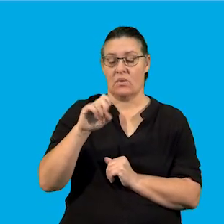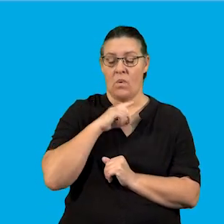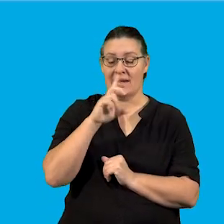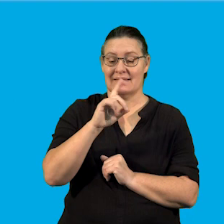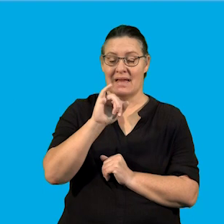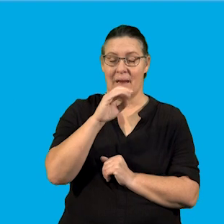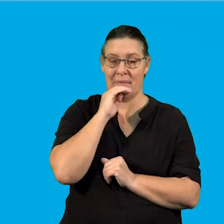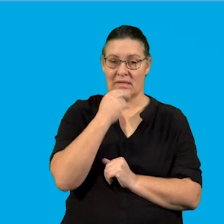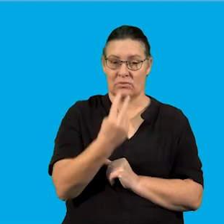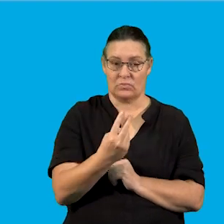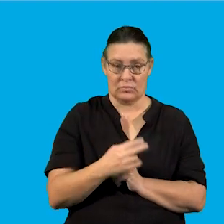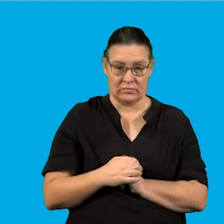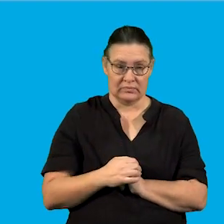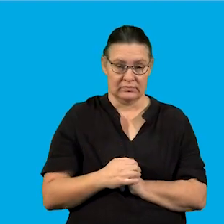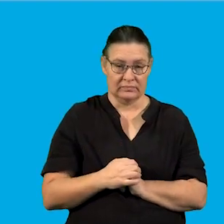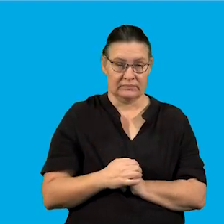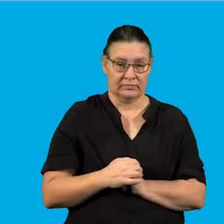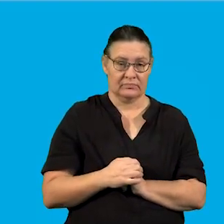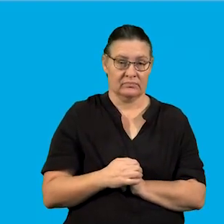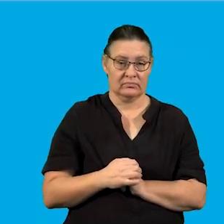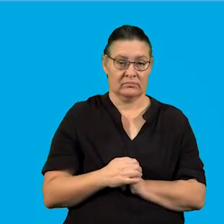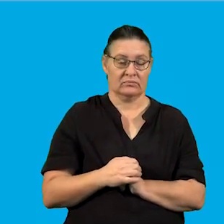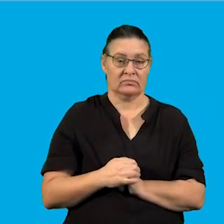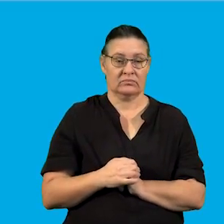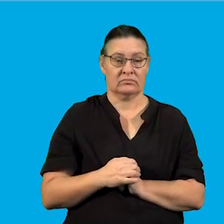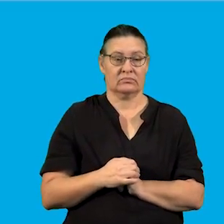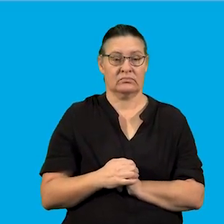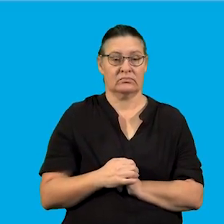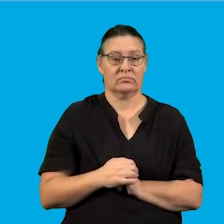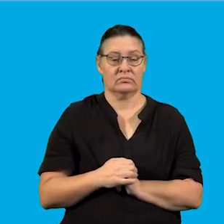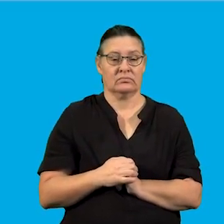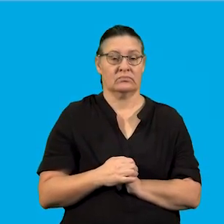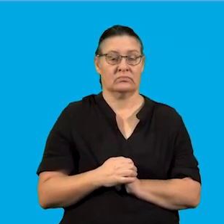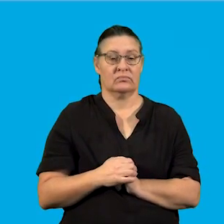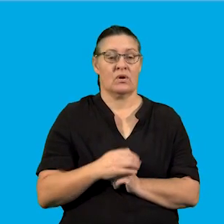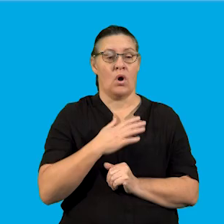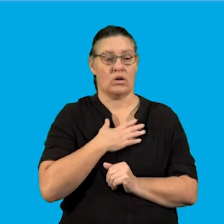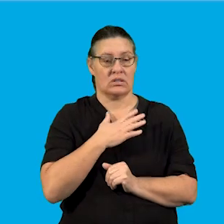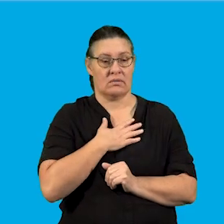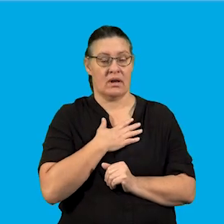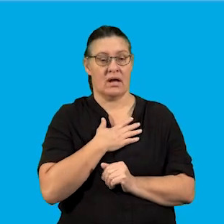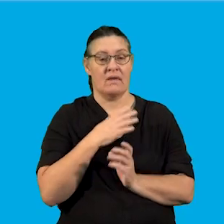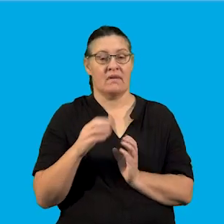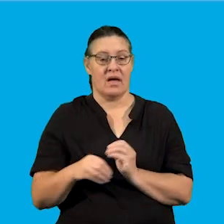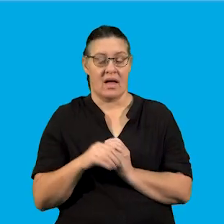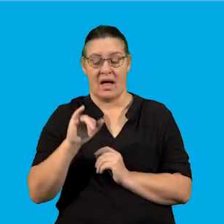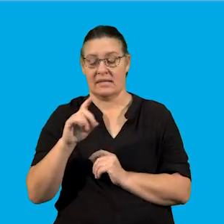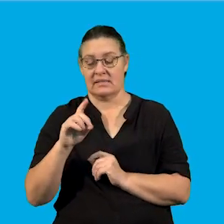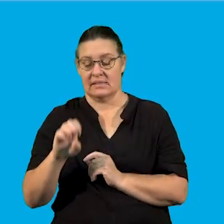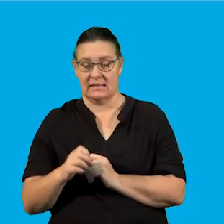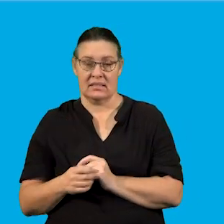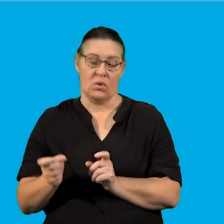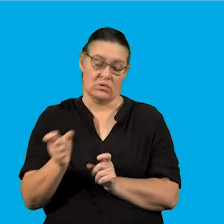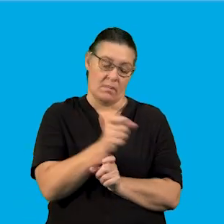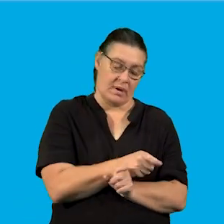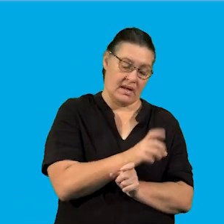Remember the di for the 2 oxygens that we have, dioxide. The oxygen is going to have the suffix